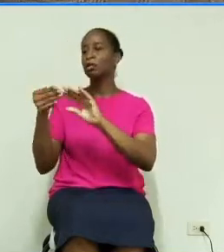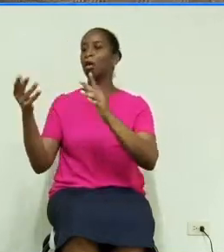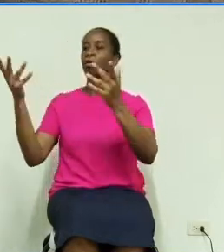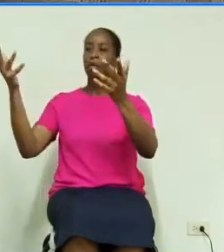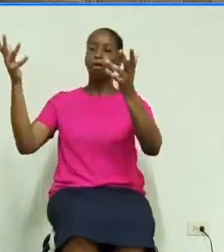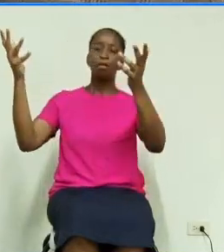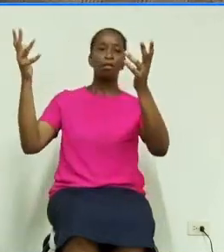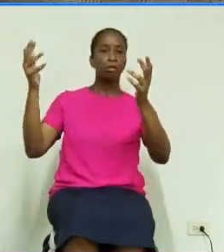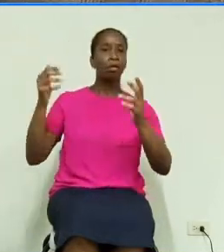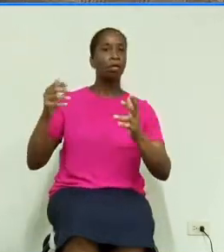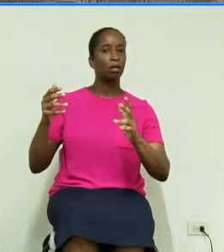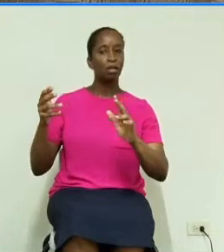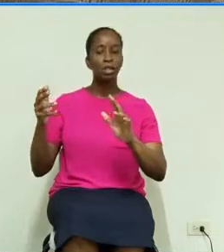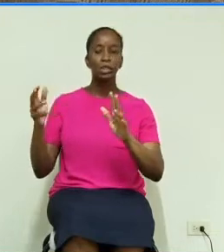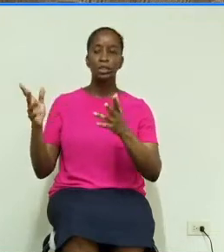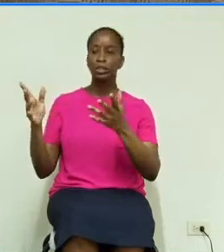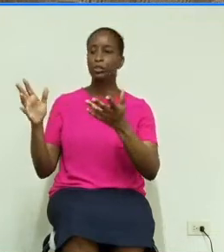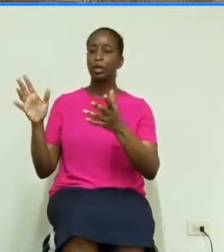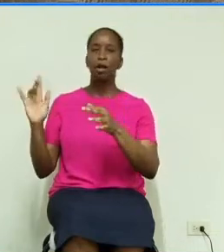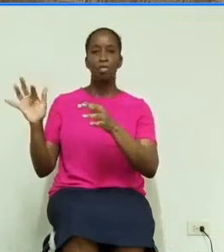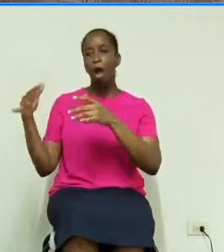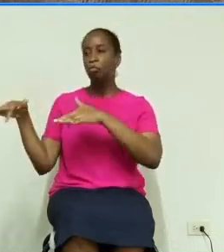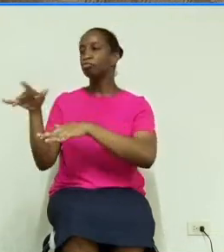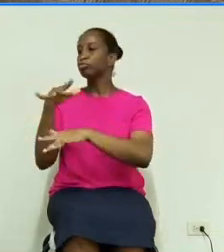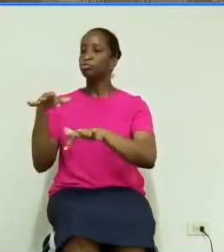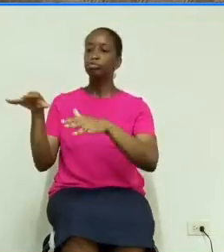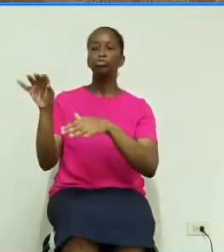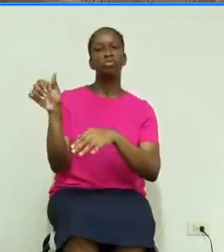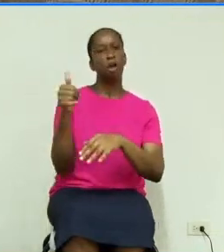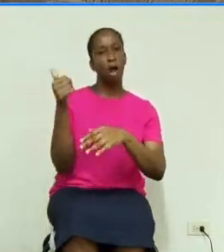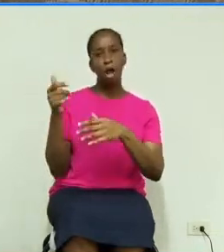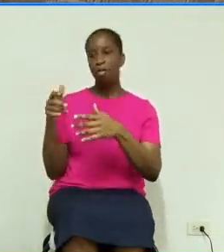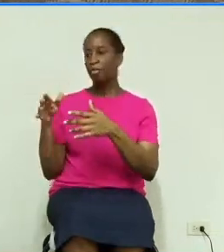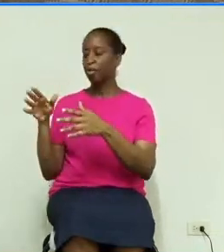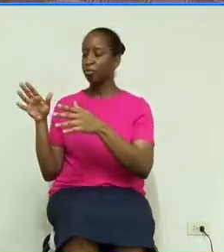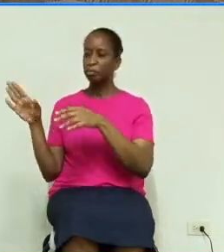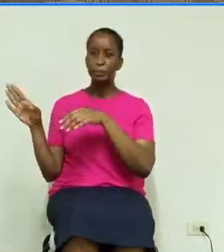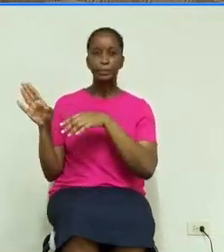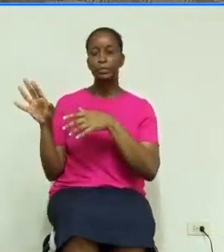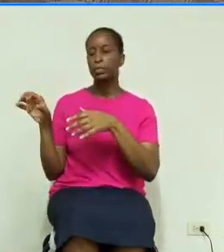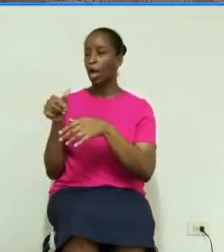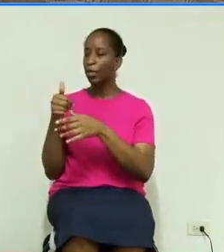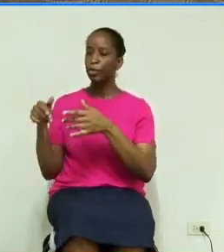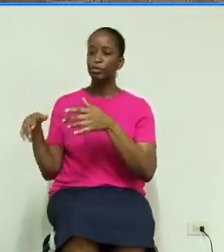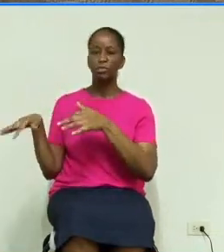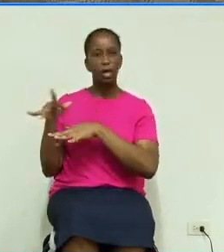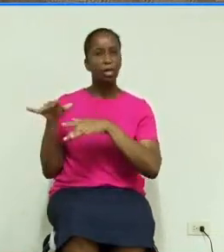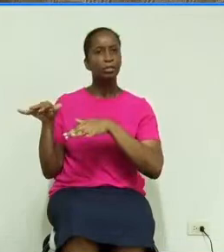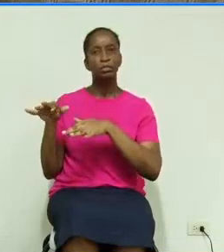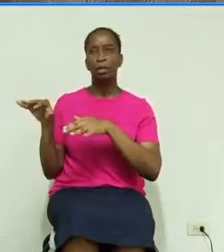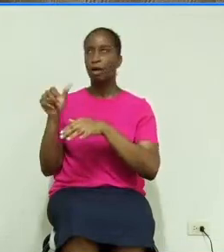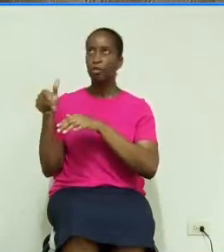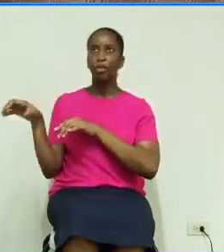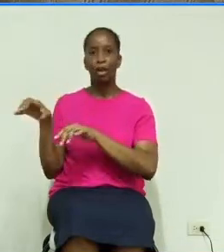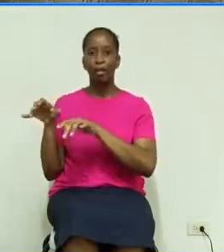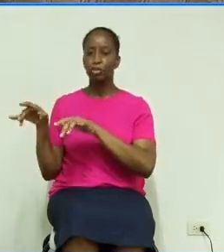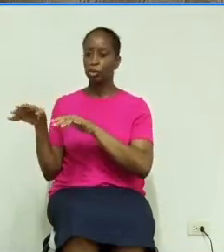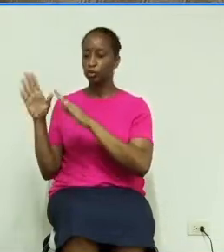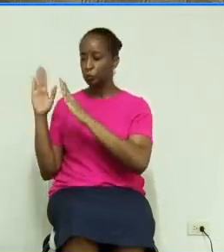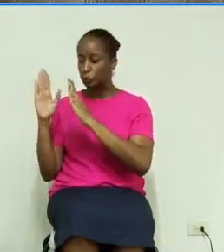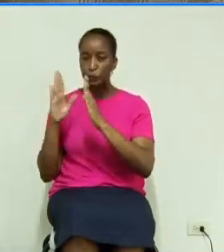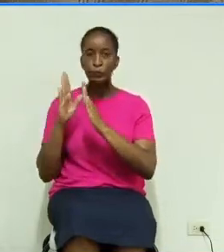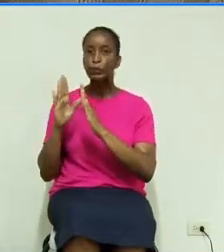that, and you lose another set of skill sets. You